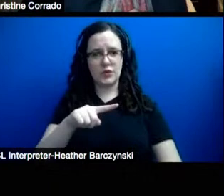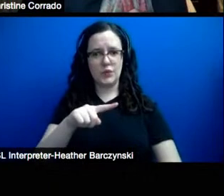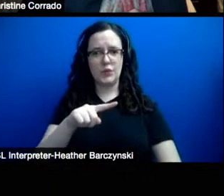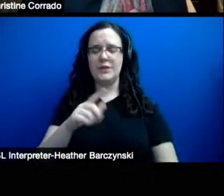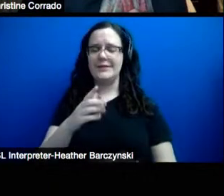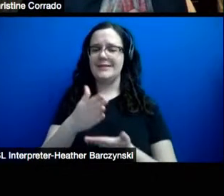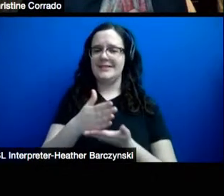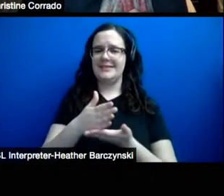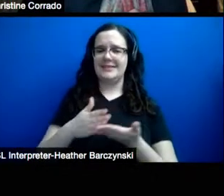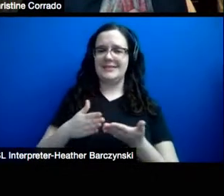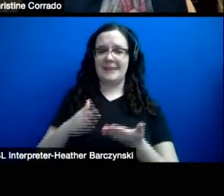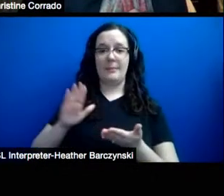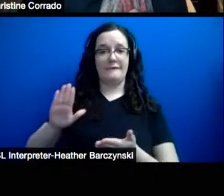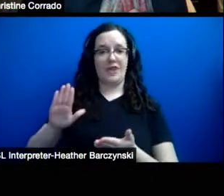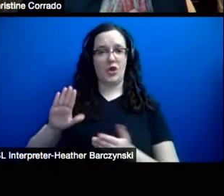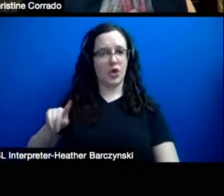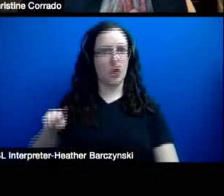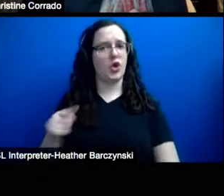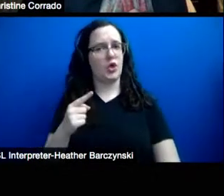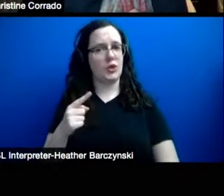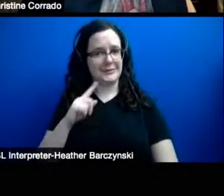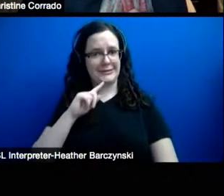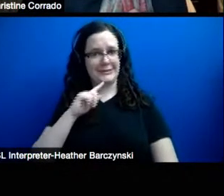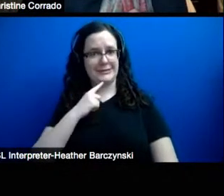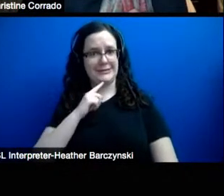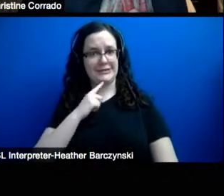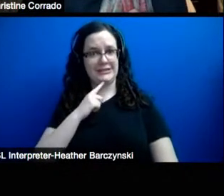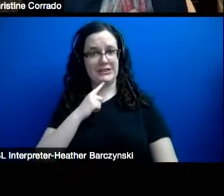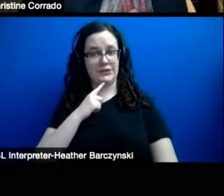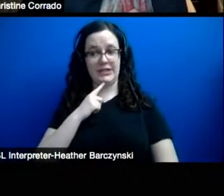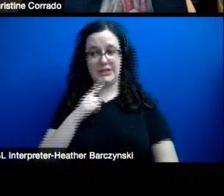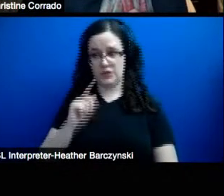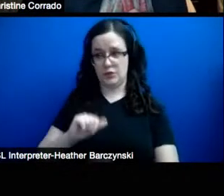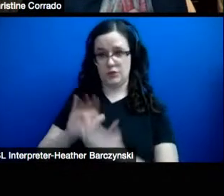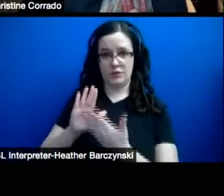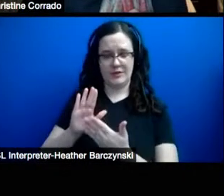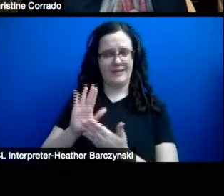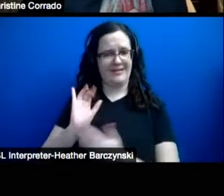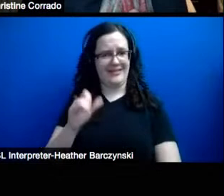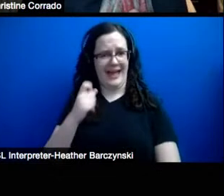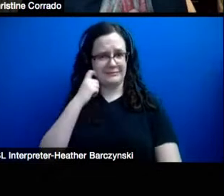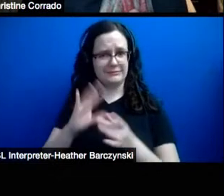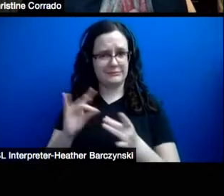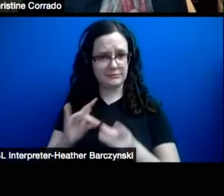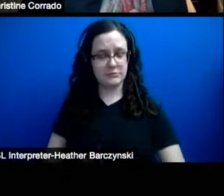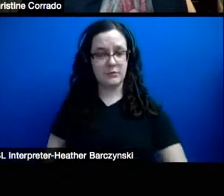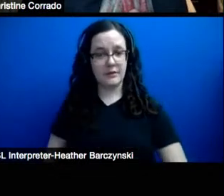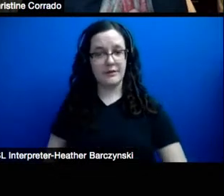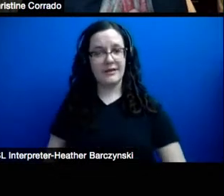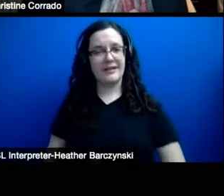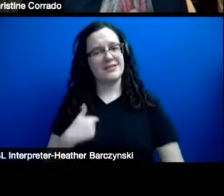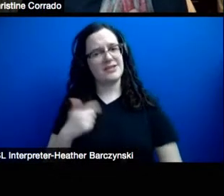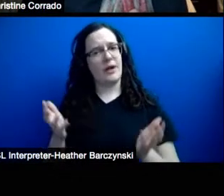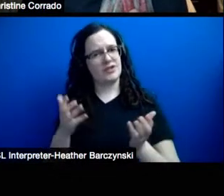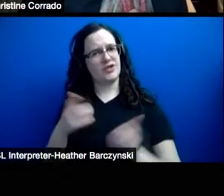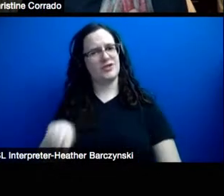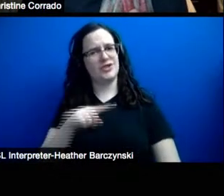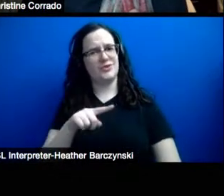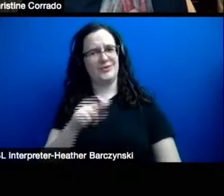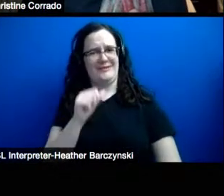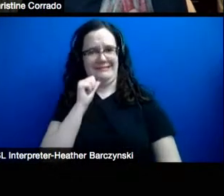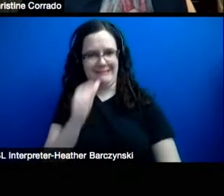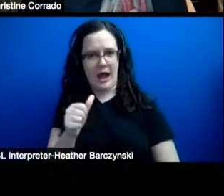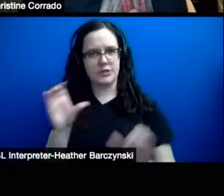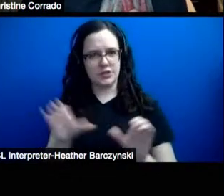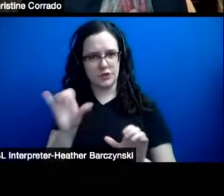allegations very seriously against her of what had been said. And I was encouraging you not to do that